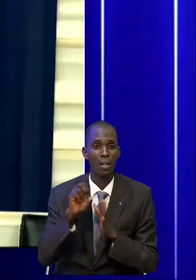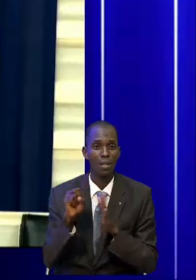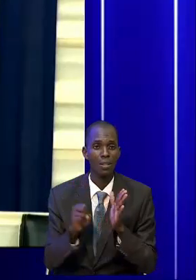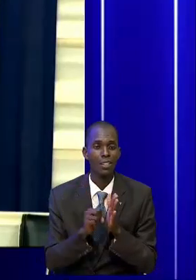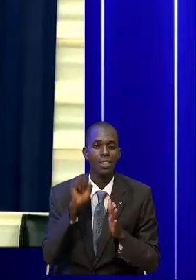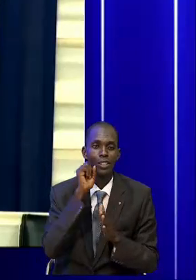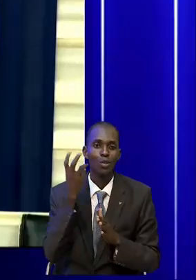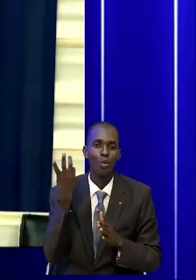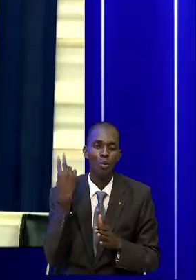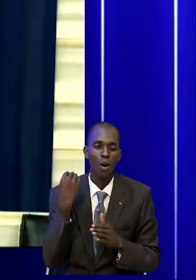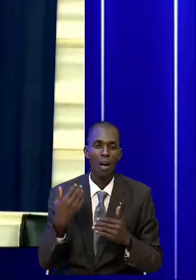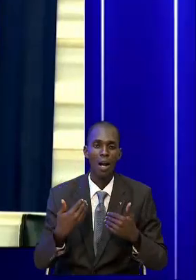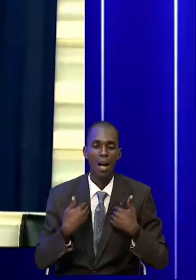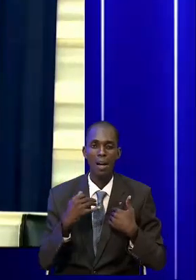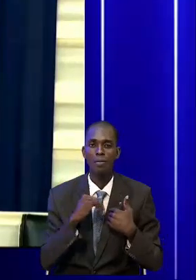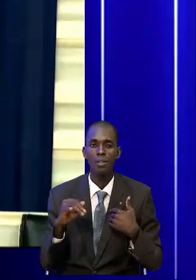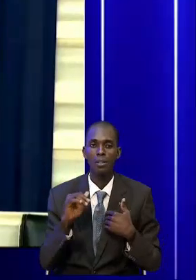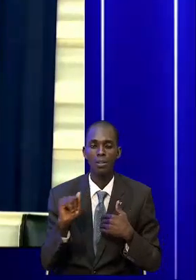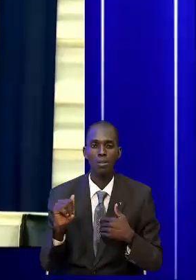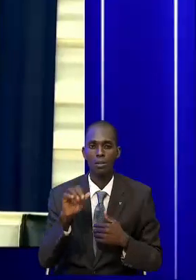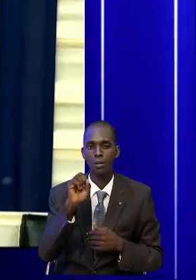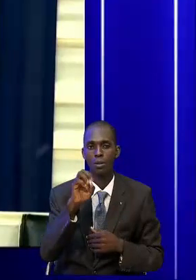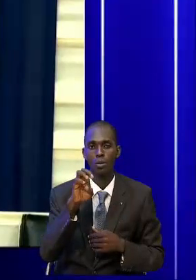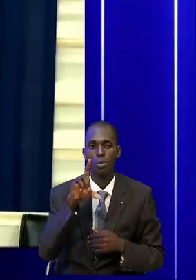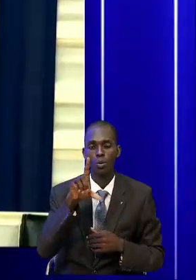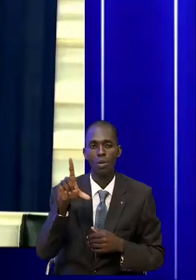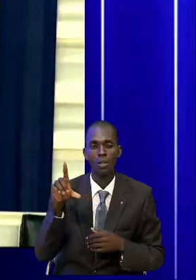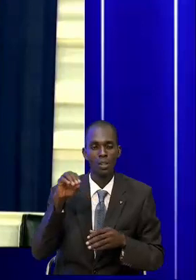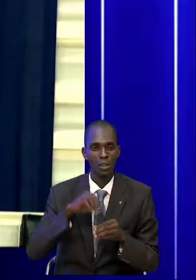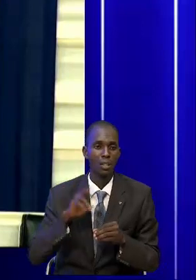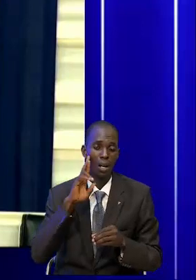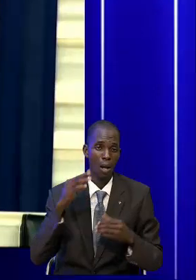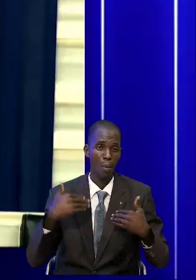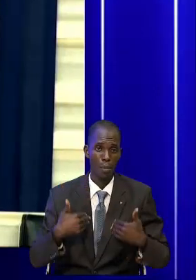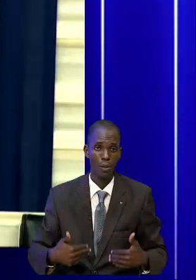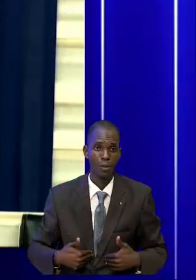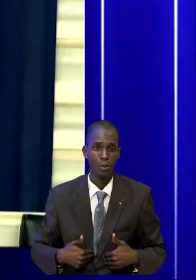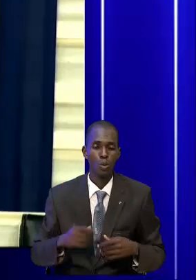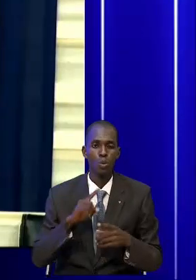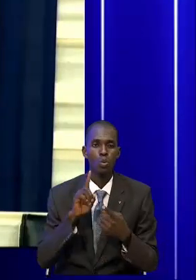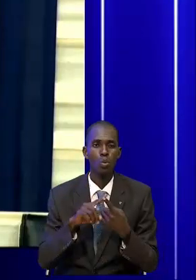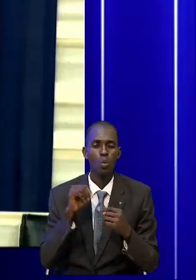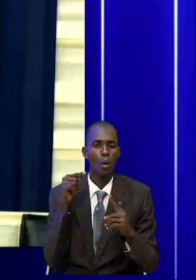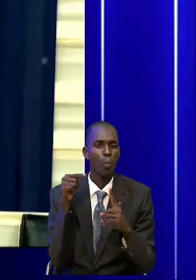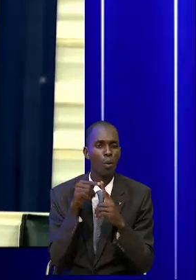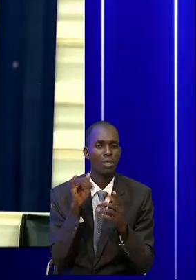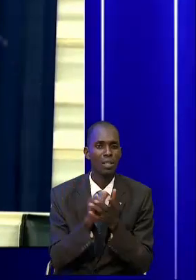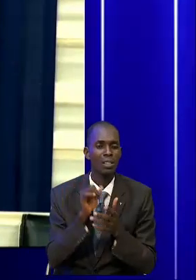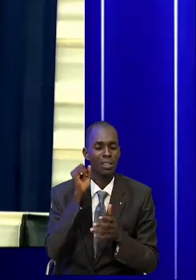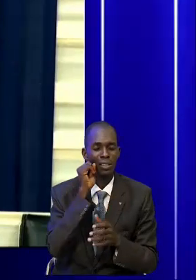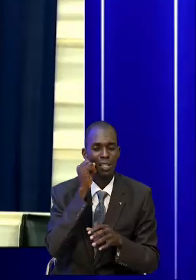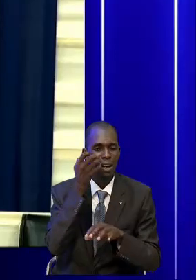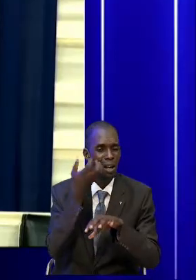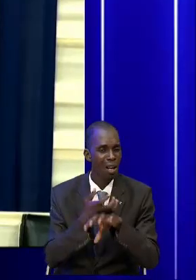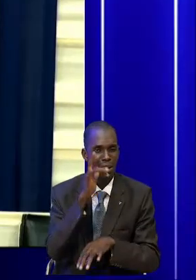Lord at Carabas State, I was having a swell up in my secret parts of the